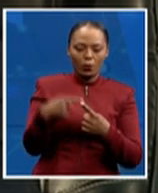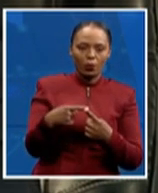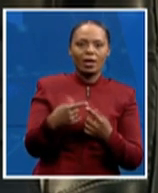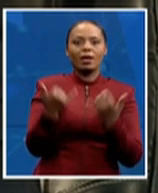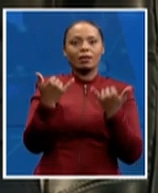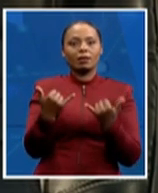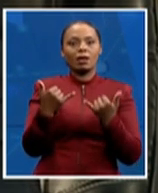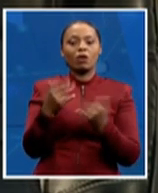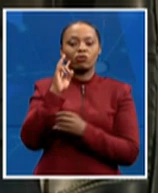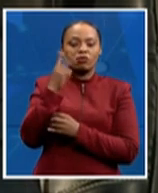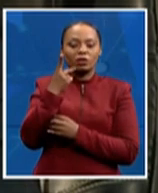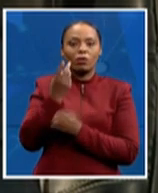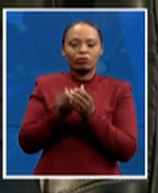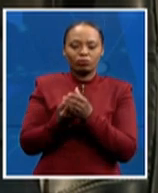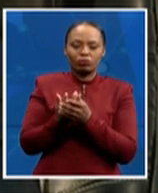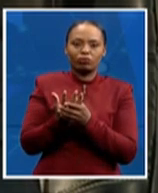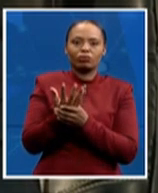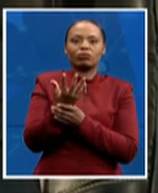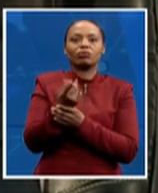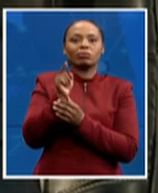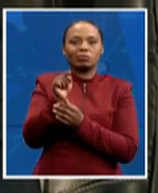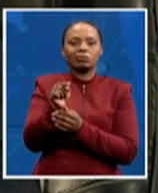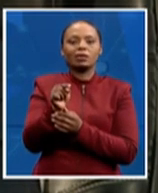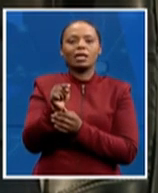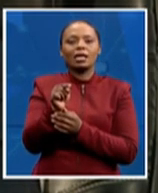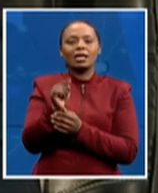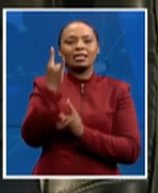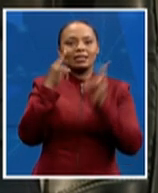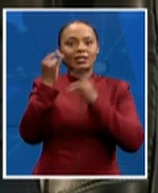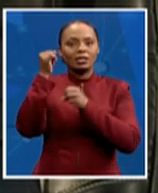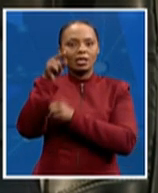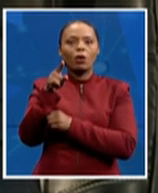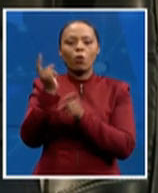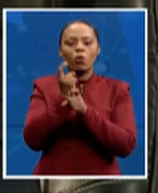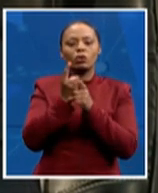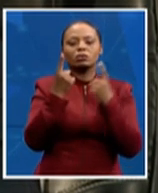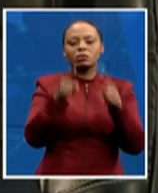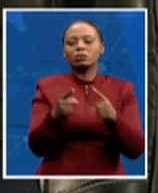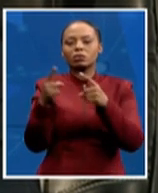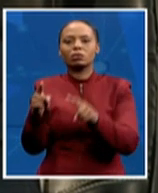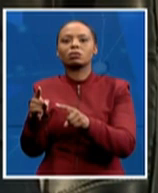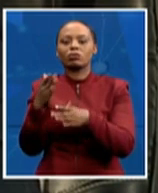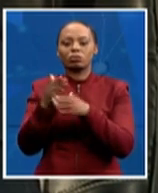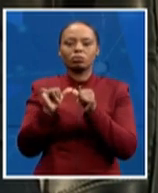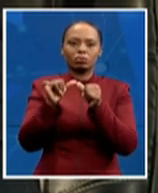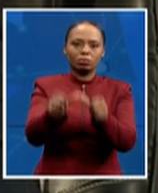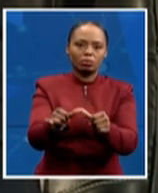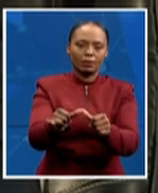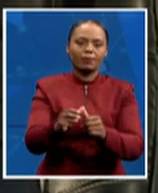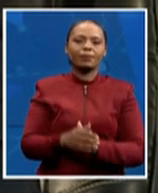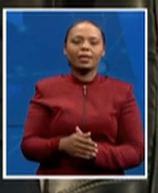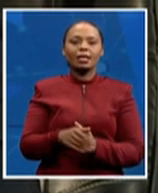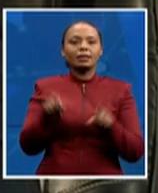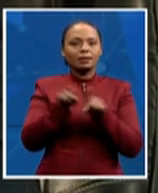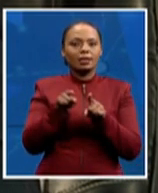work are underway at the site, with piling and earthwork nearly completion.